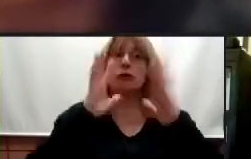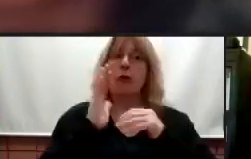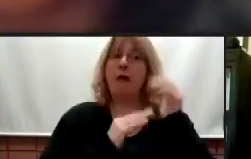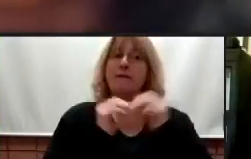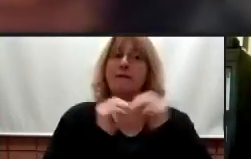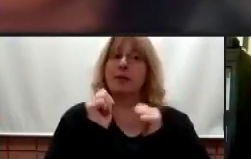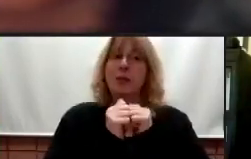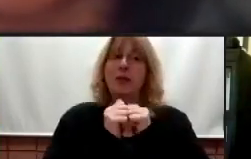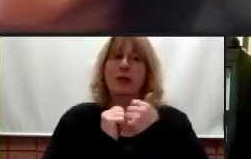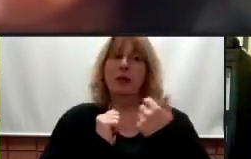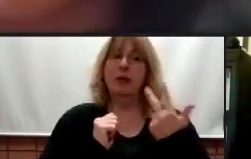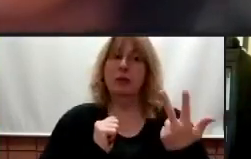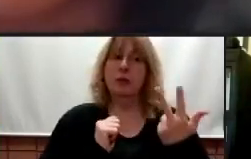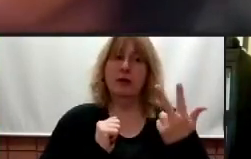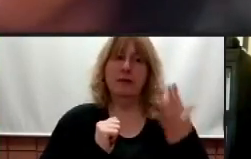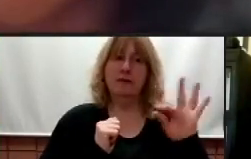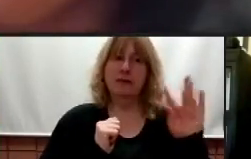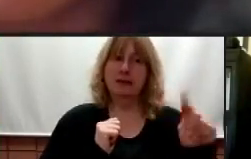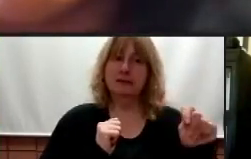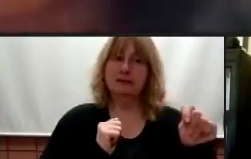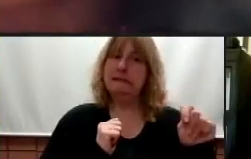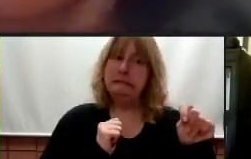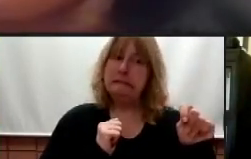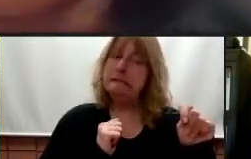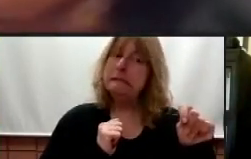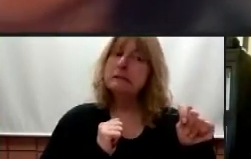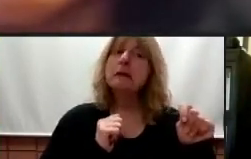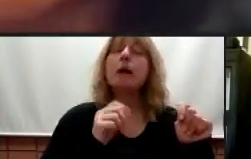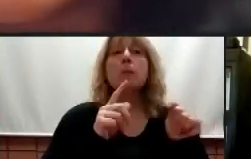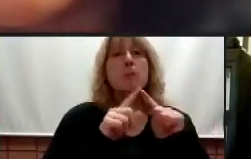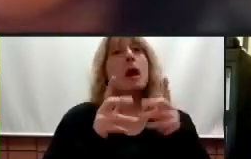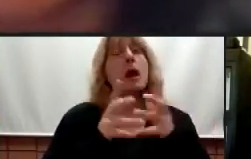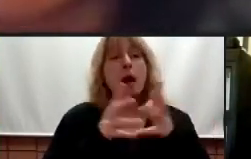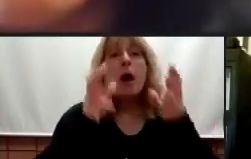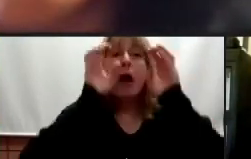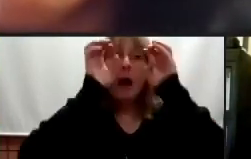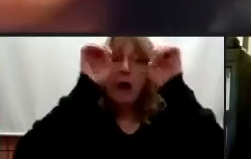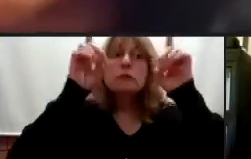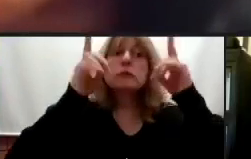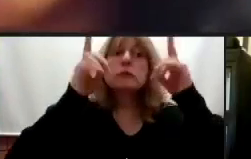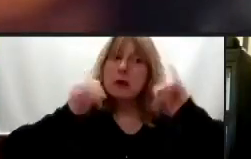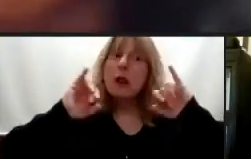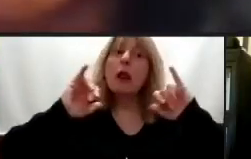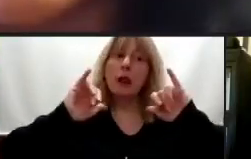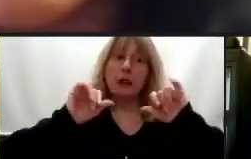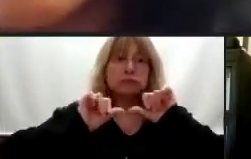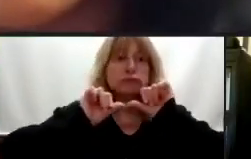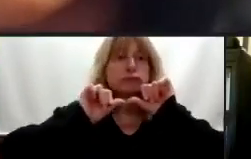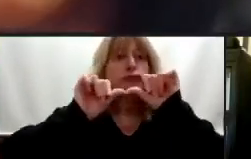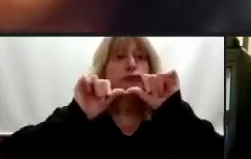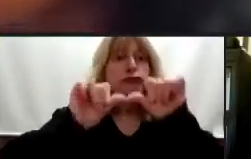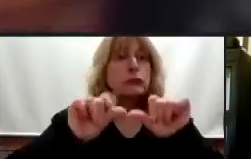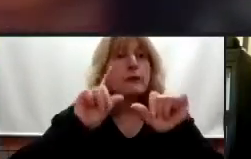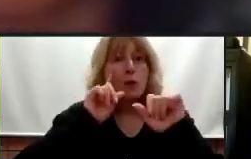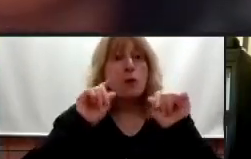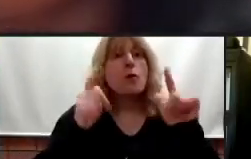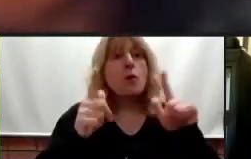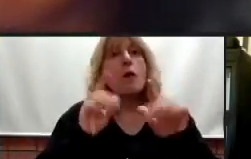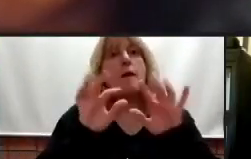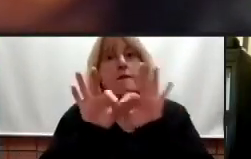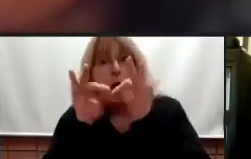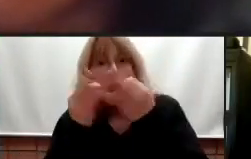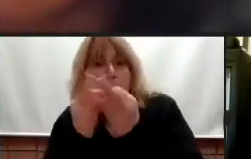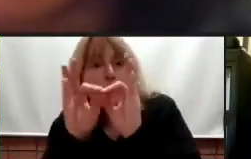of education that's still happening for everyone, you know, education for families, education for teachers,